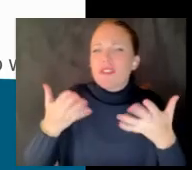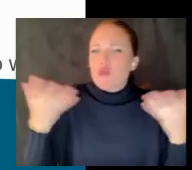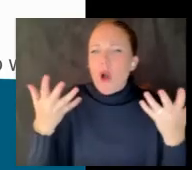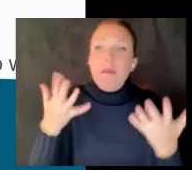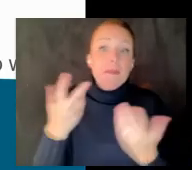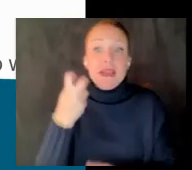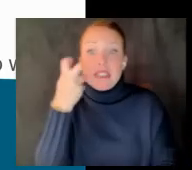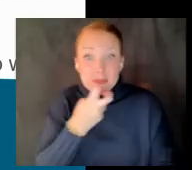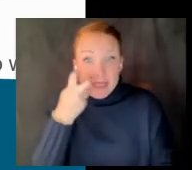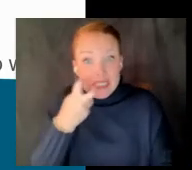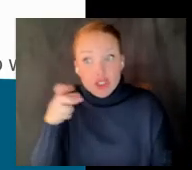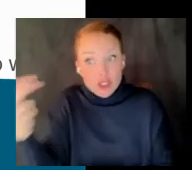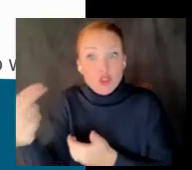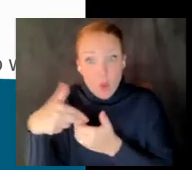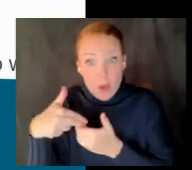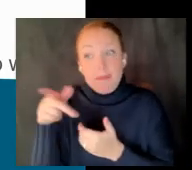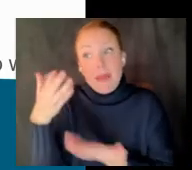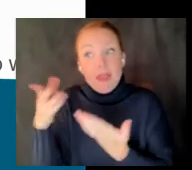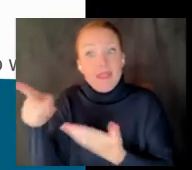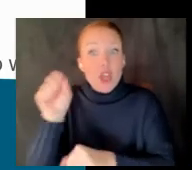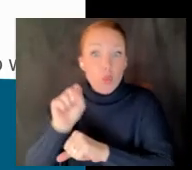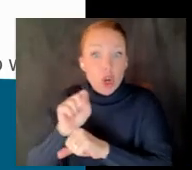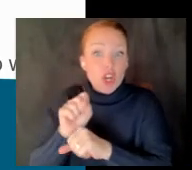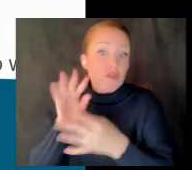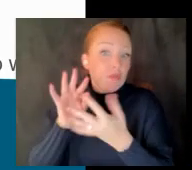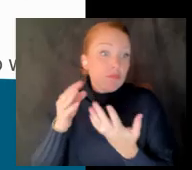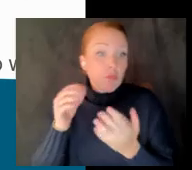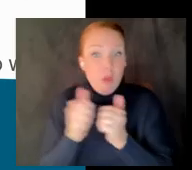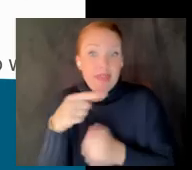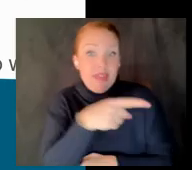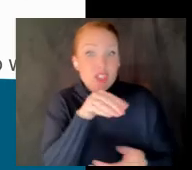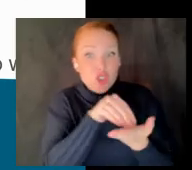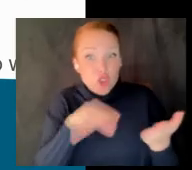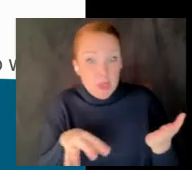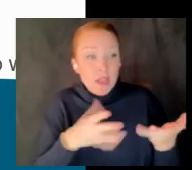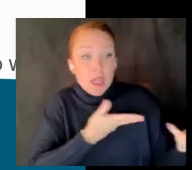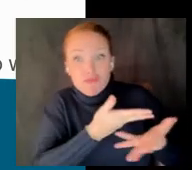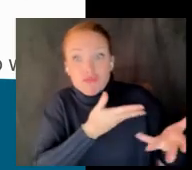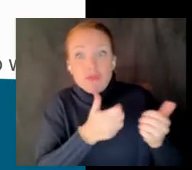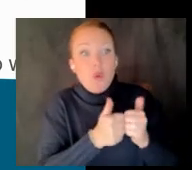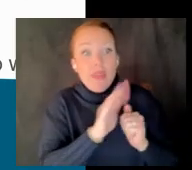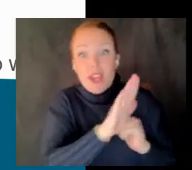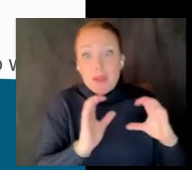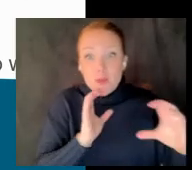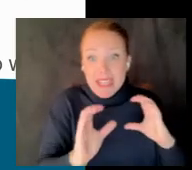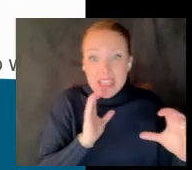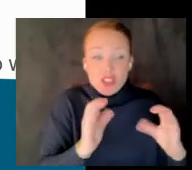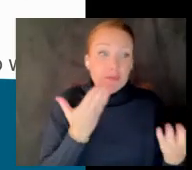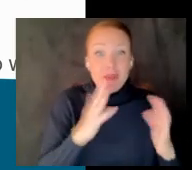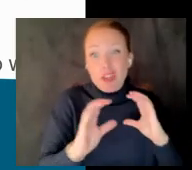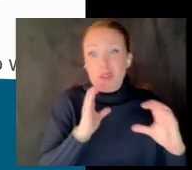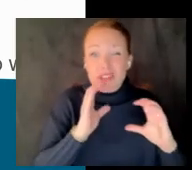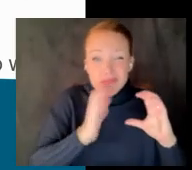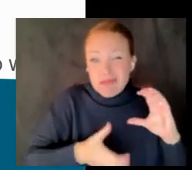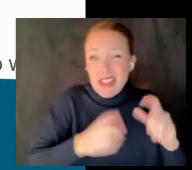language pathologist may work with a student on a communication issue that is impacting their ability to learn or interact with others.